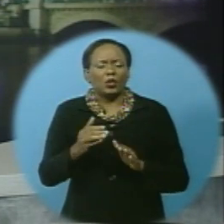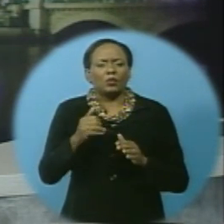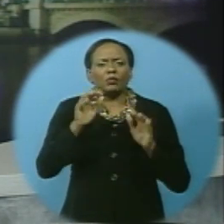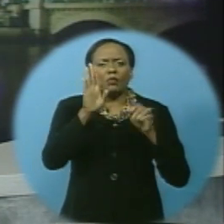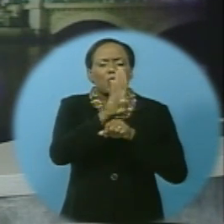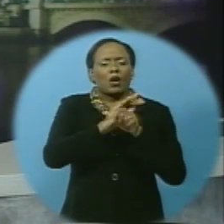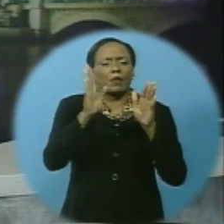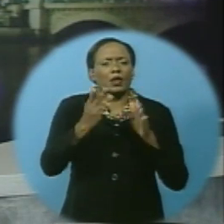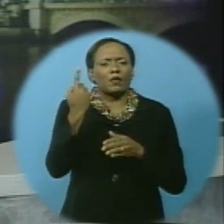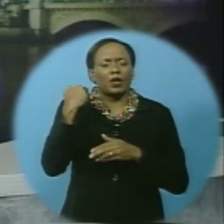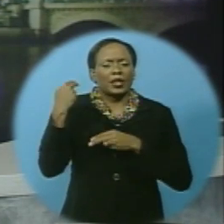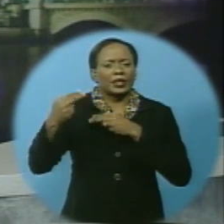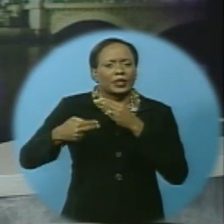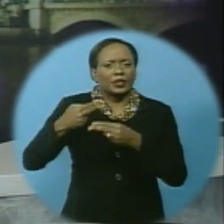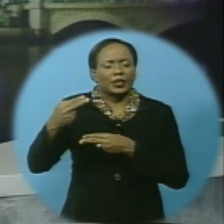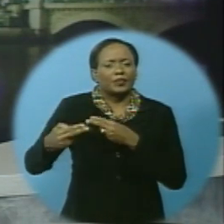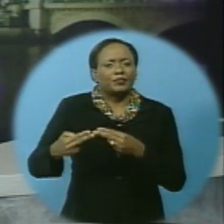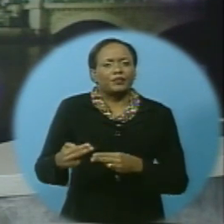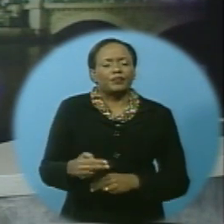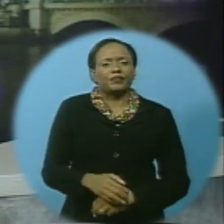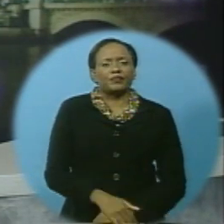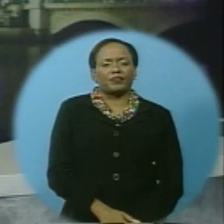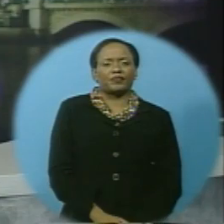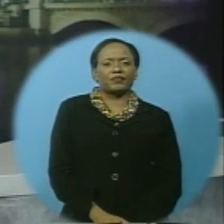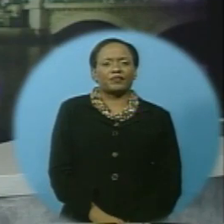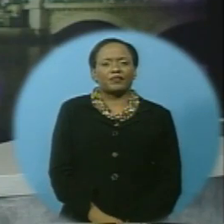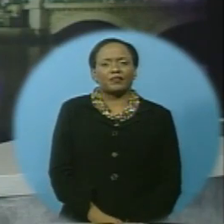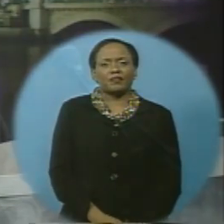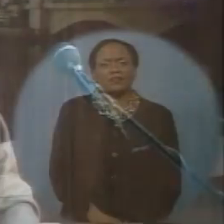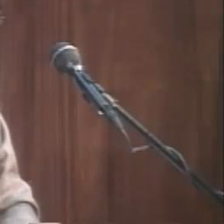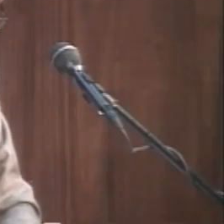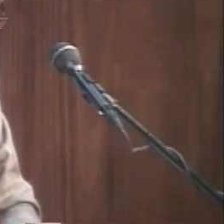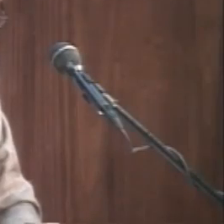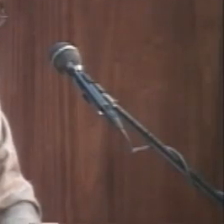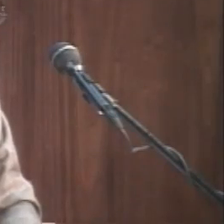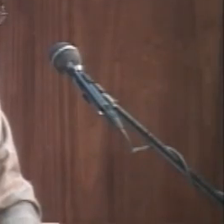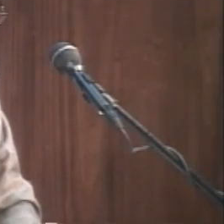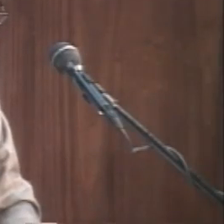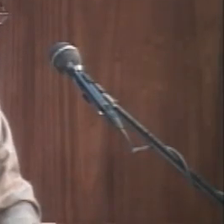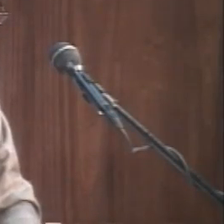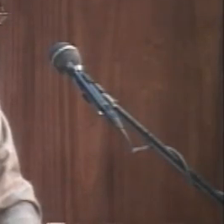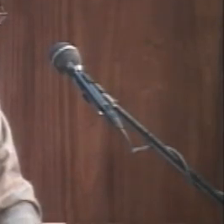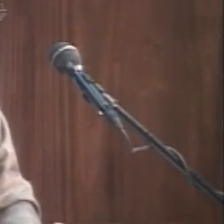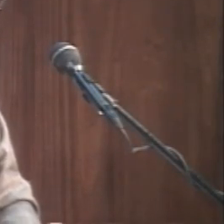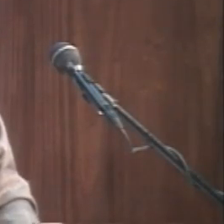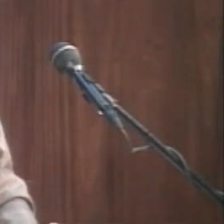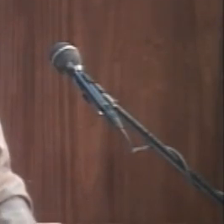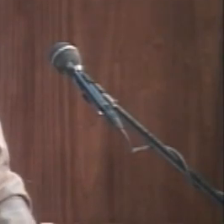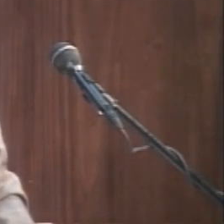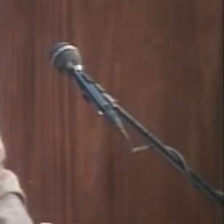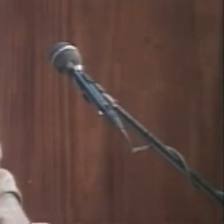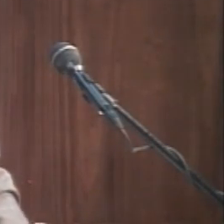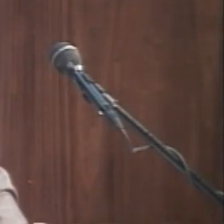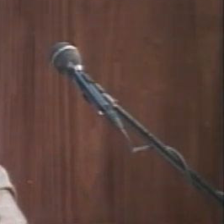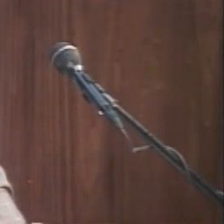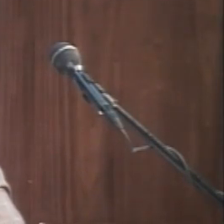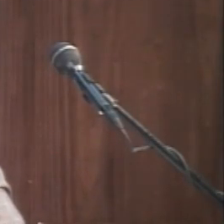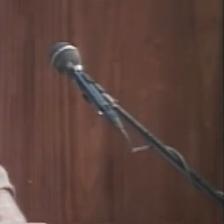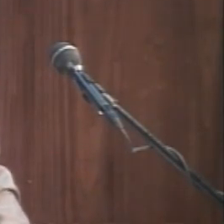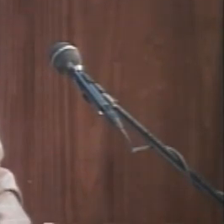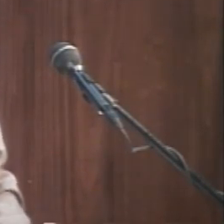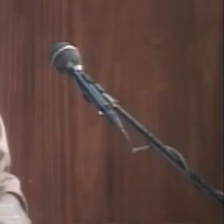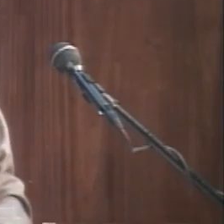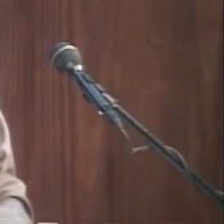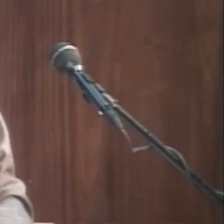gifted Barbadians of our history. The description from former cabinet colleague Sir Richard Cheltenham at the 6th Tom